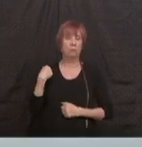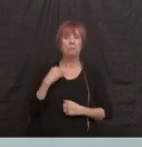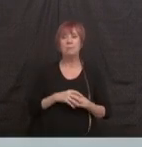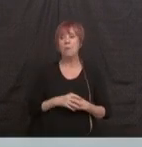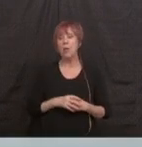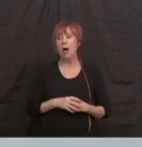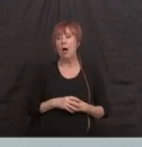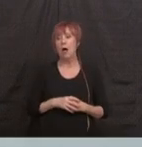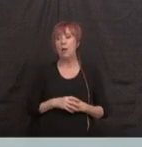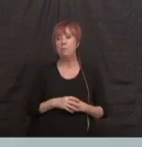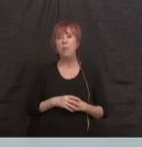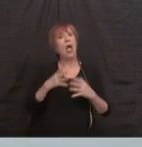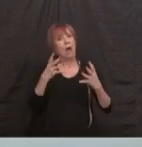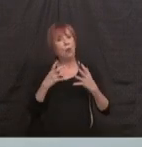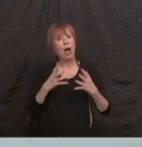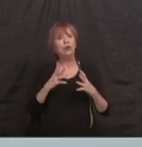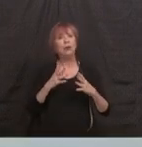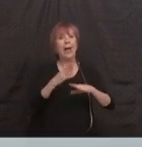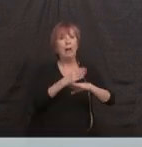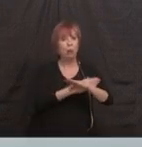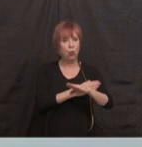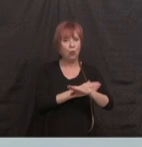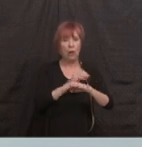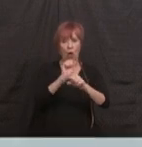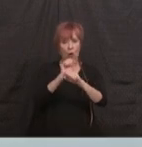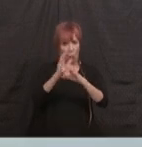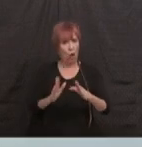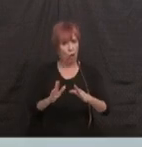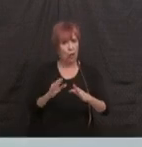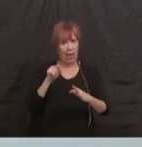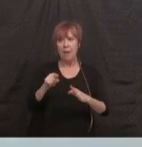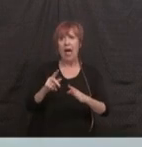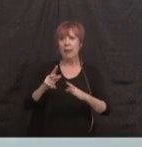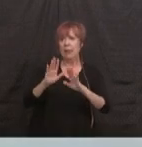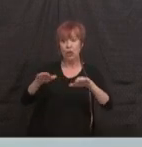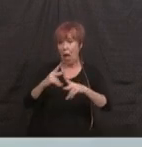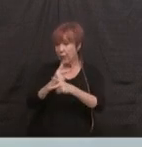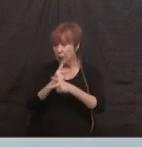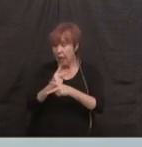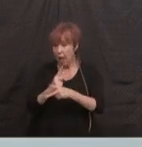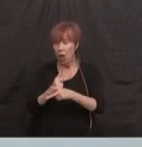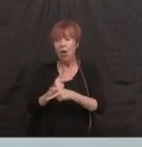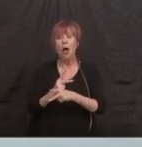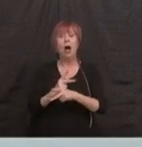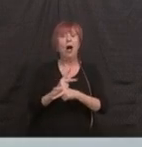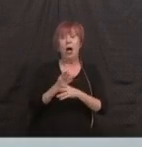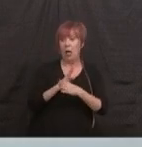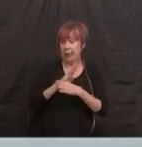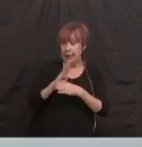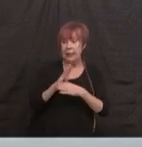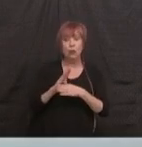improve it so the people who work in the childcare industry and the caregiving industry actually earn decent wages